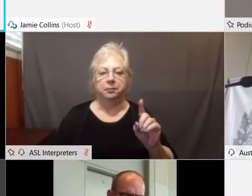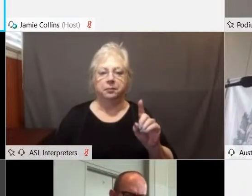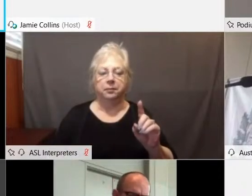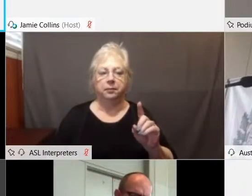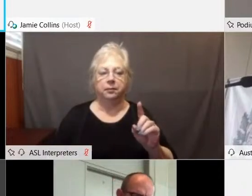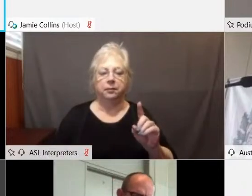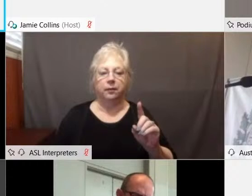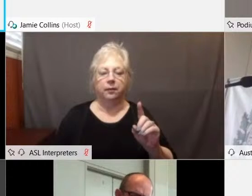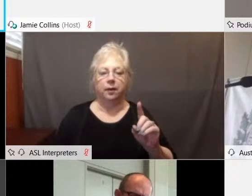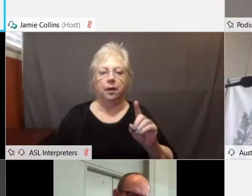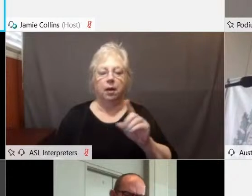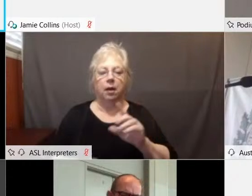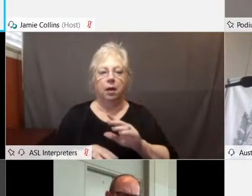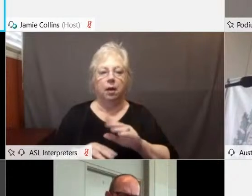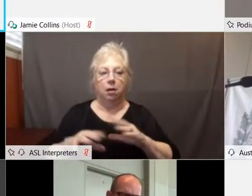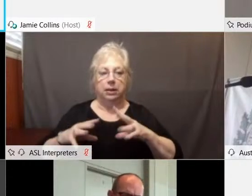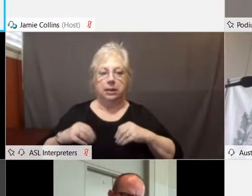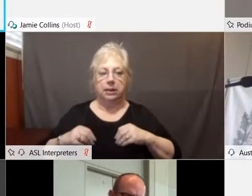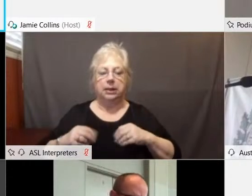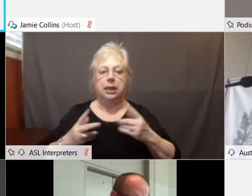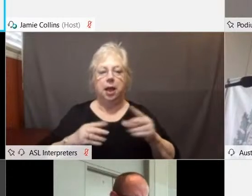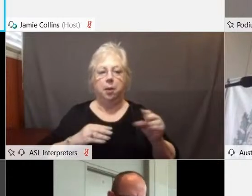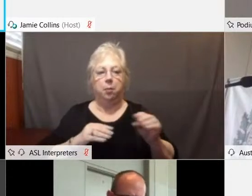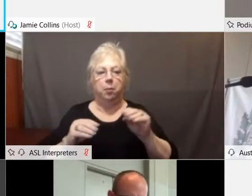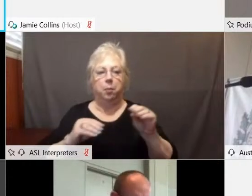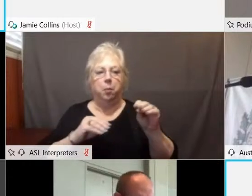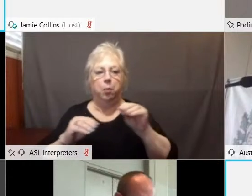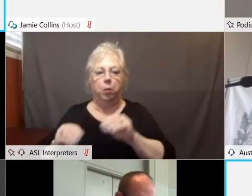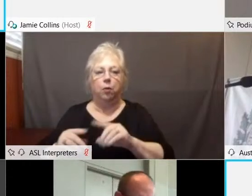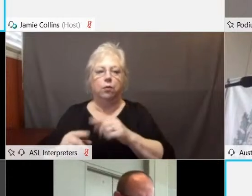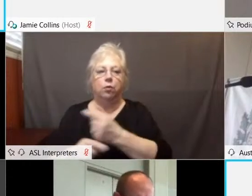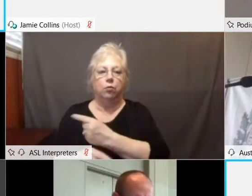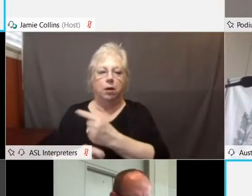formerly on consent, now on the regular agenda,